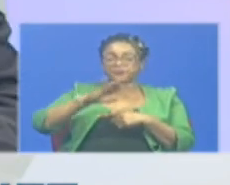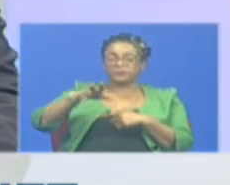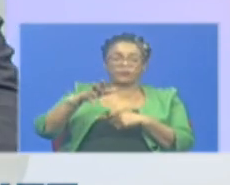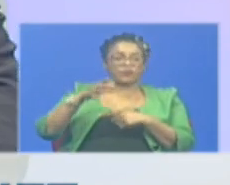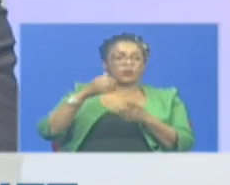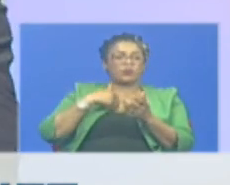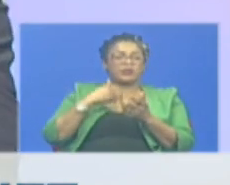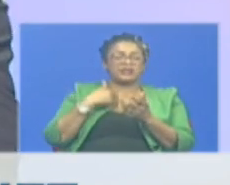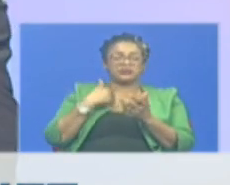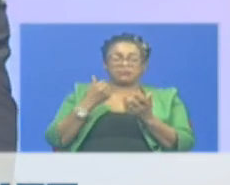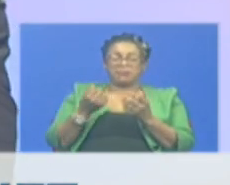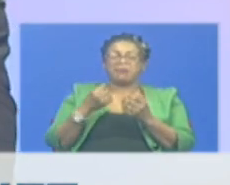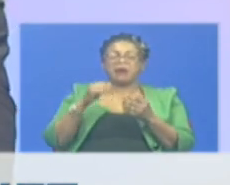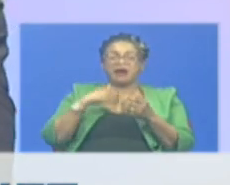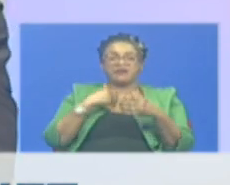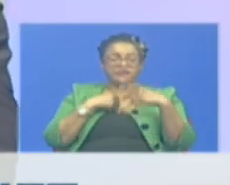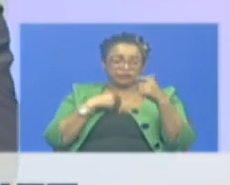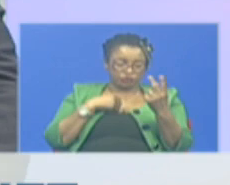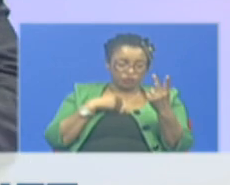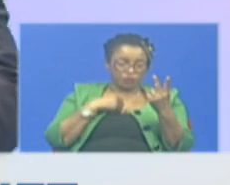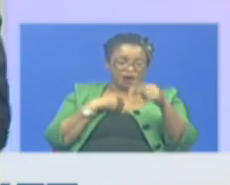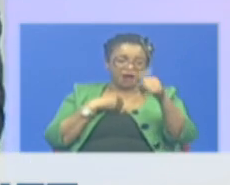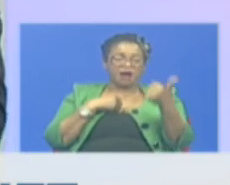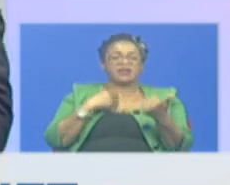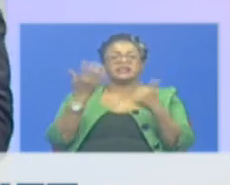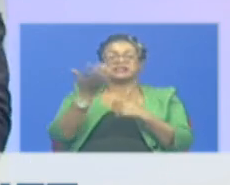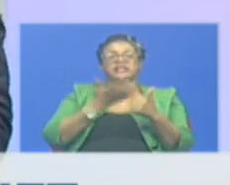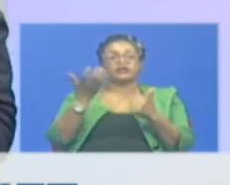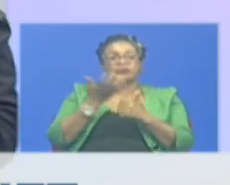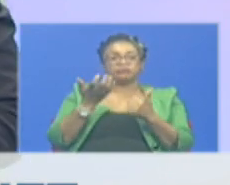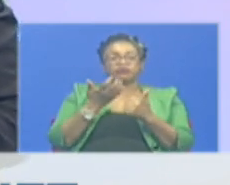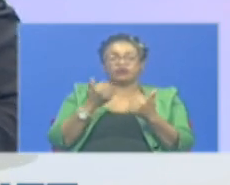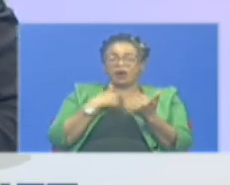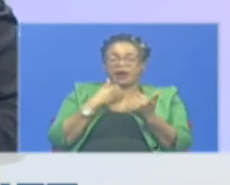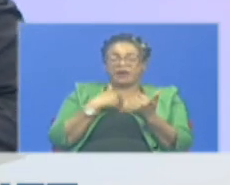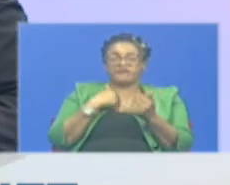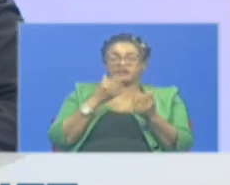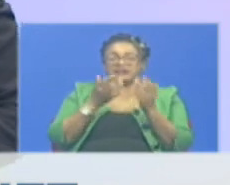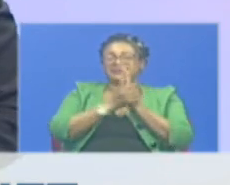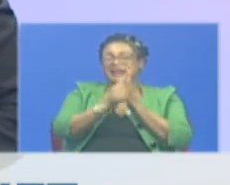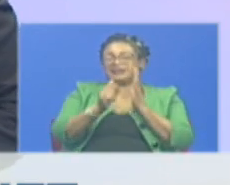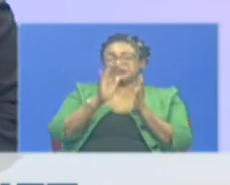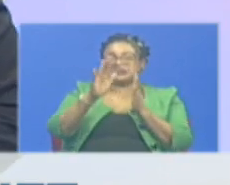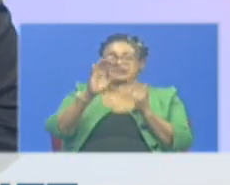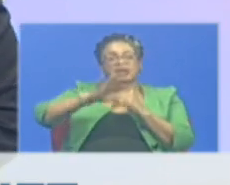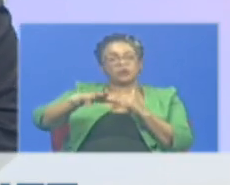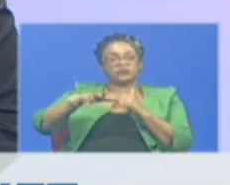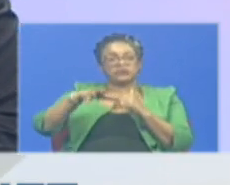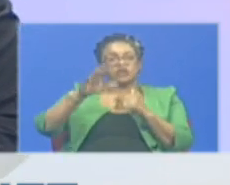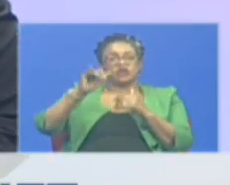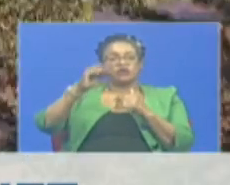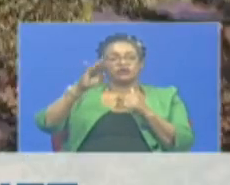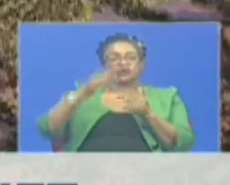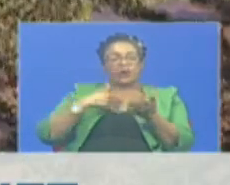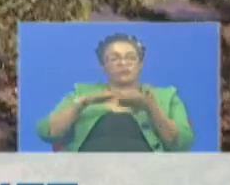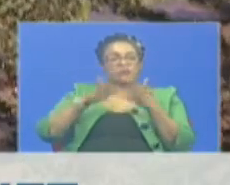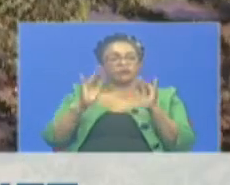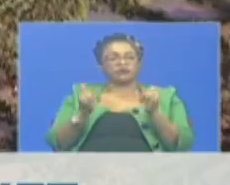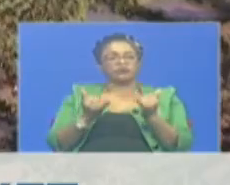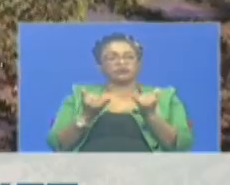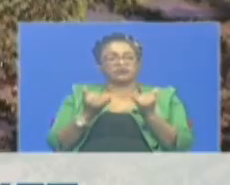Kajiado and Kitengela stadiums in a way of nurturing talents in his county. Joshua Makori reports.